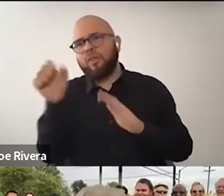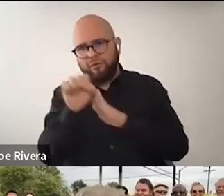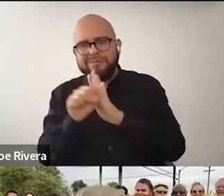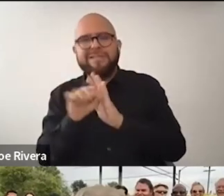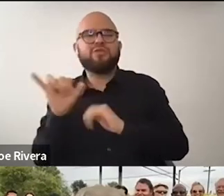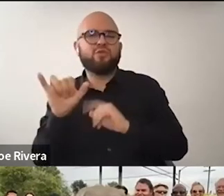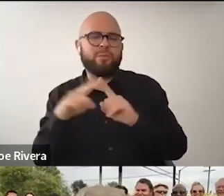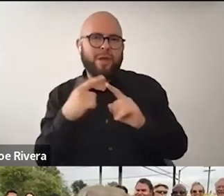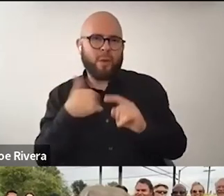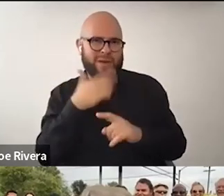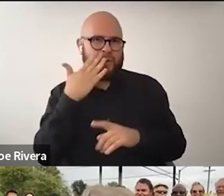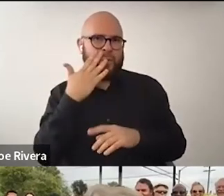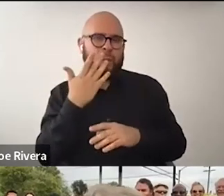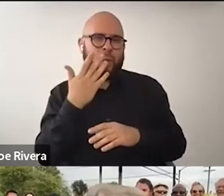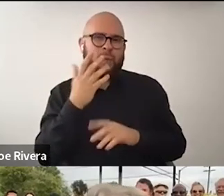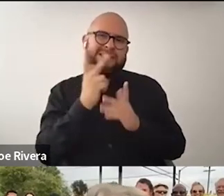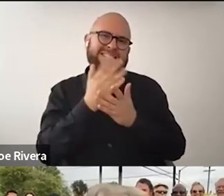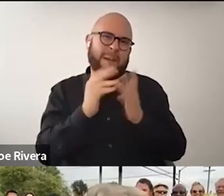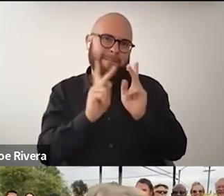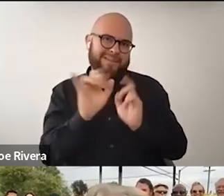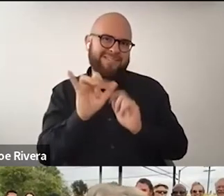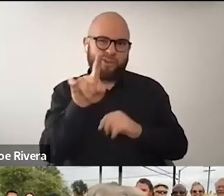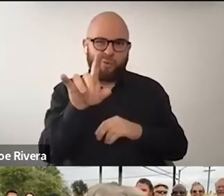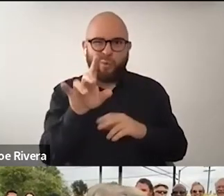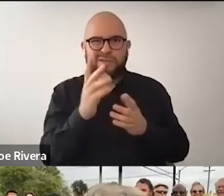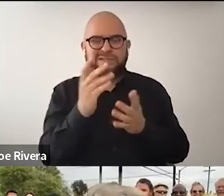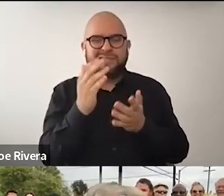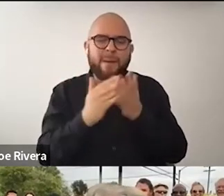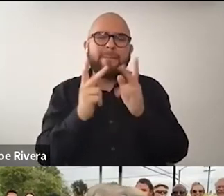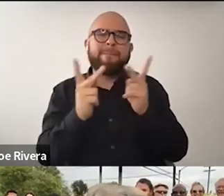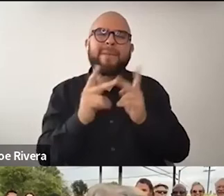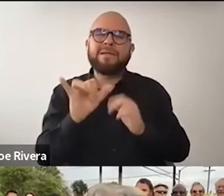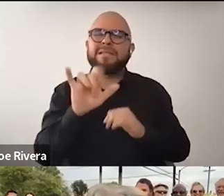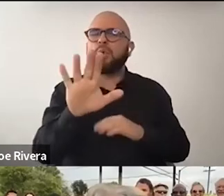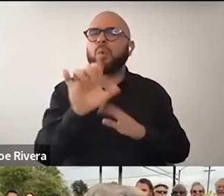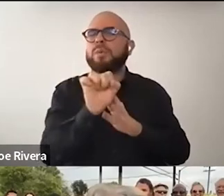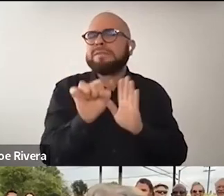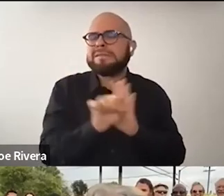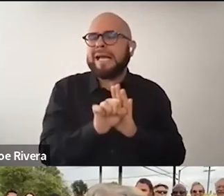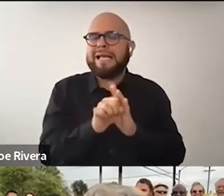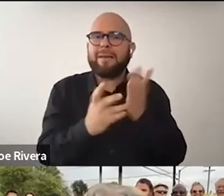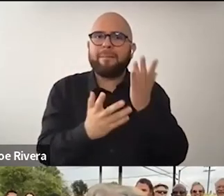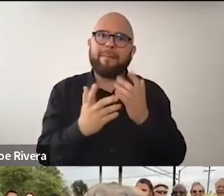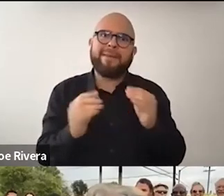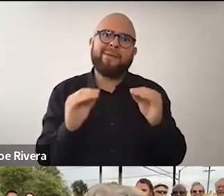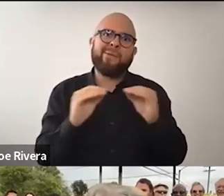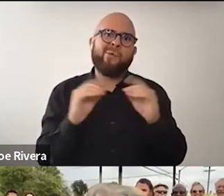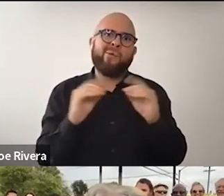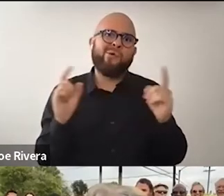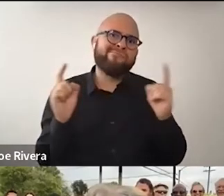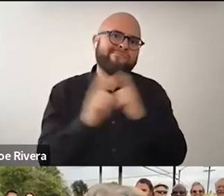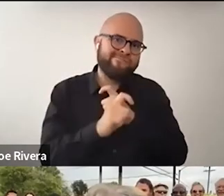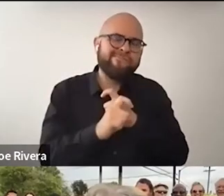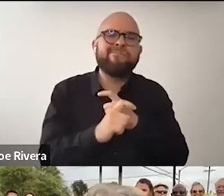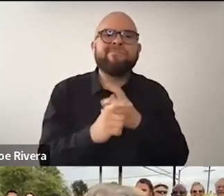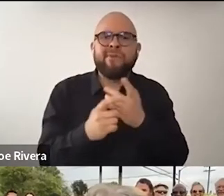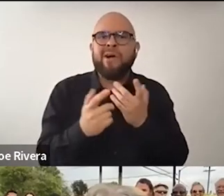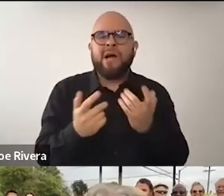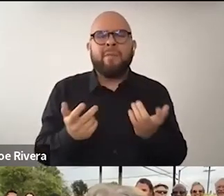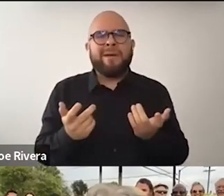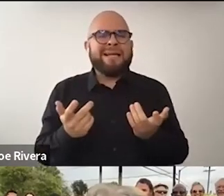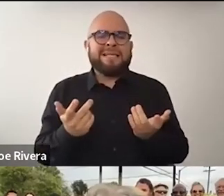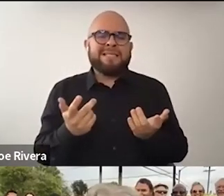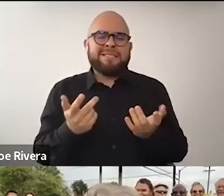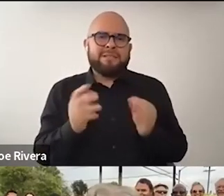curious, are there pieces, obviously there's additional challenges, but are the things that we've been talking